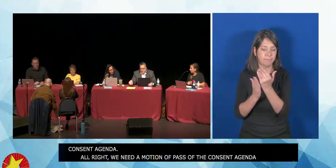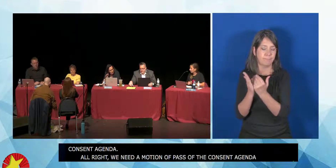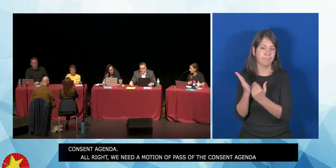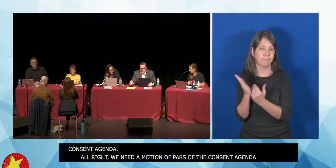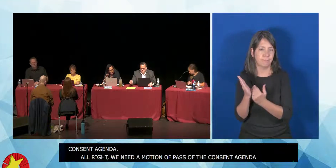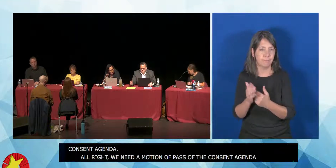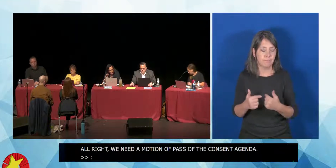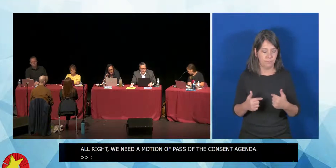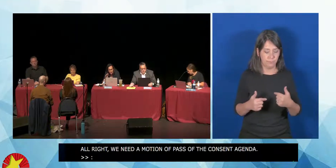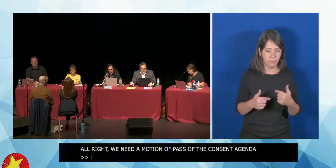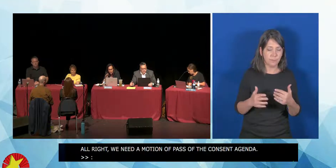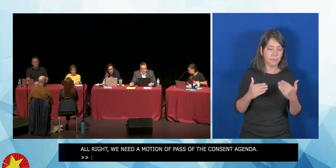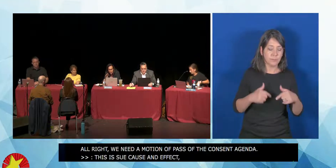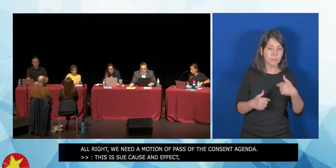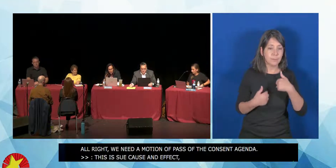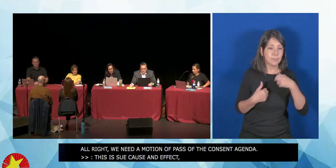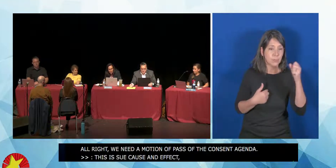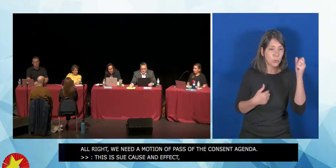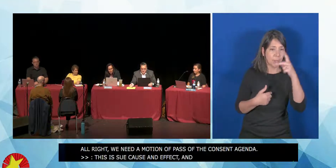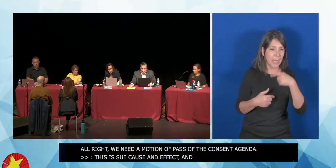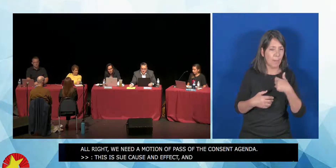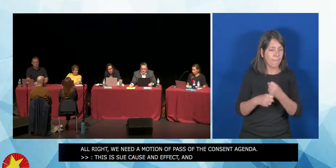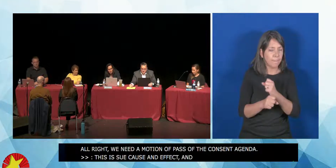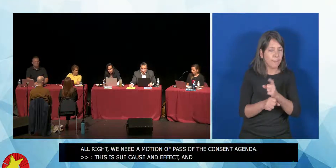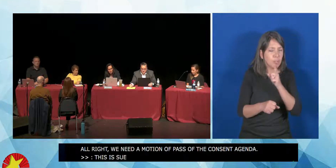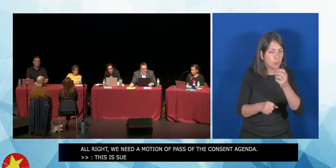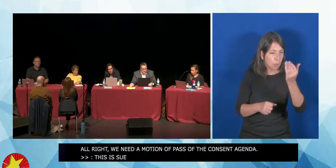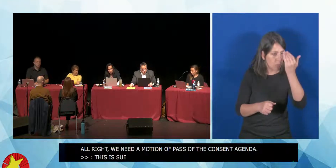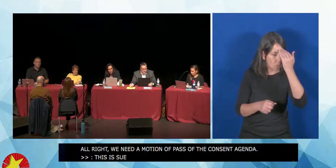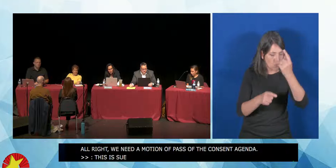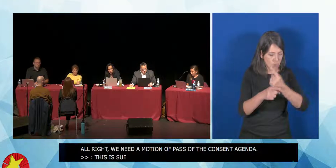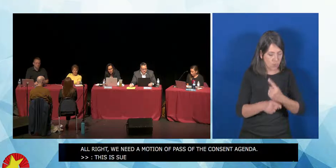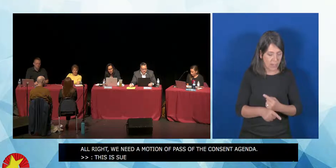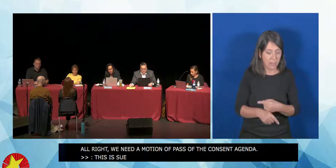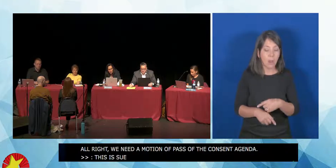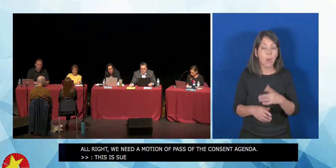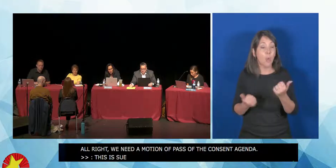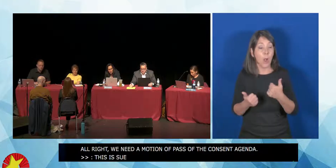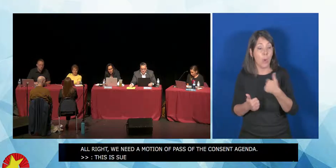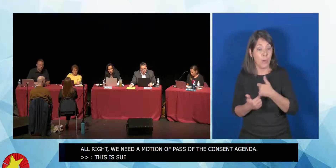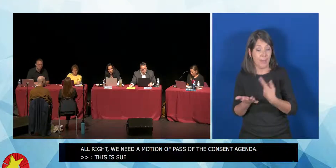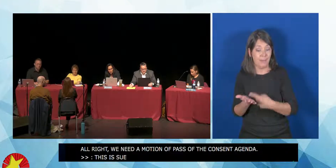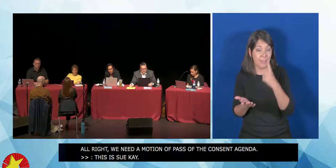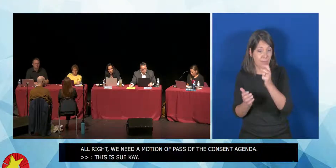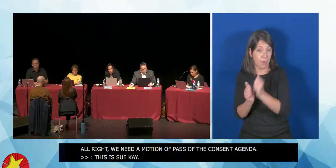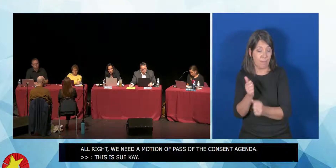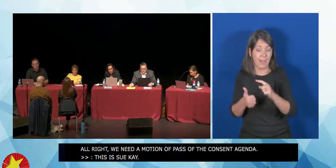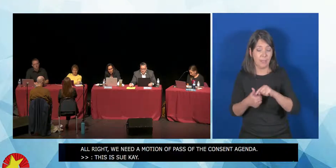I'm Sure. getting them all So correct. the one that's going to be on the consent agenda is going to be 3.01,